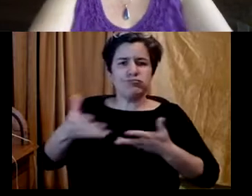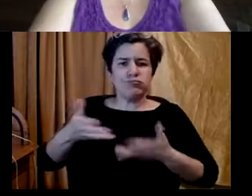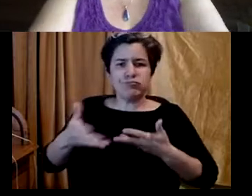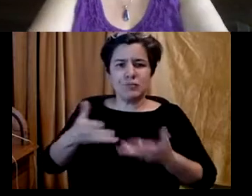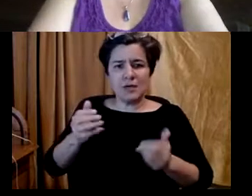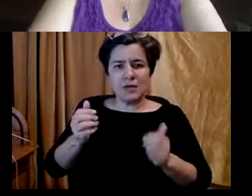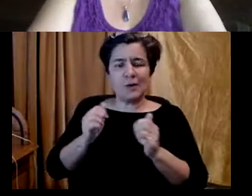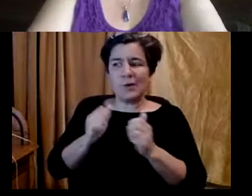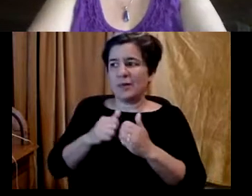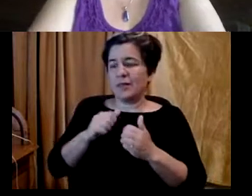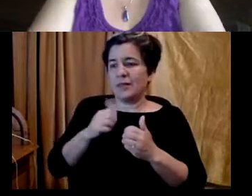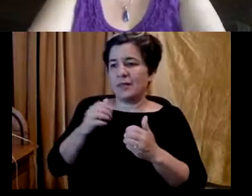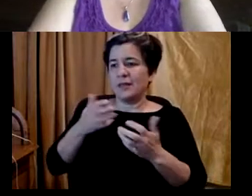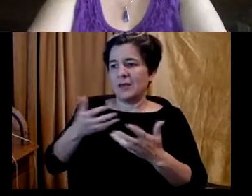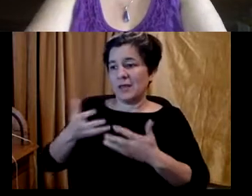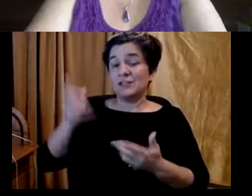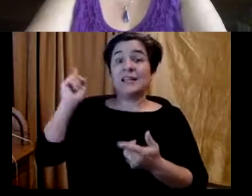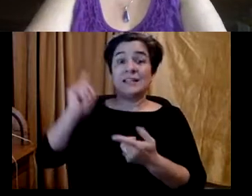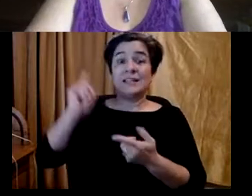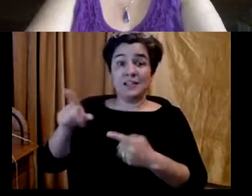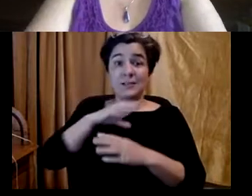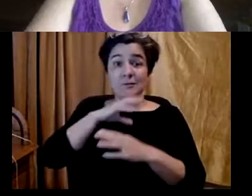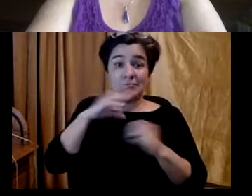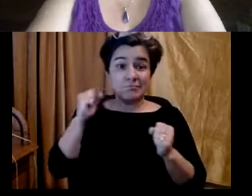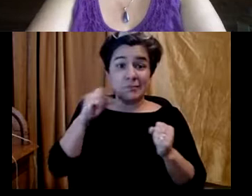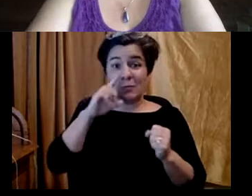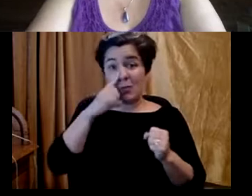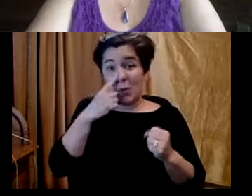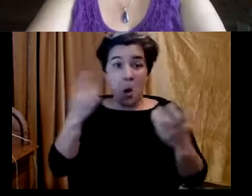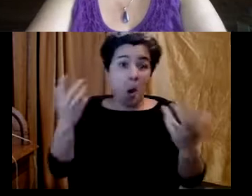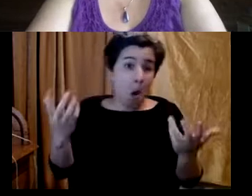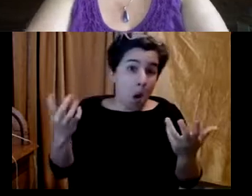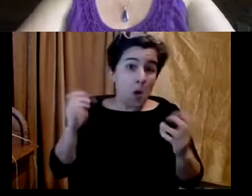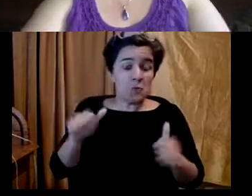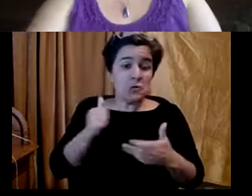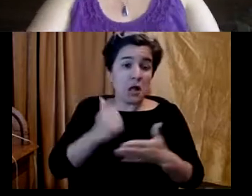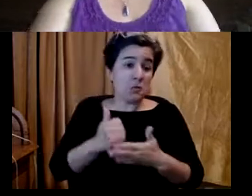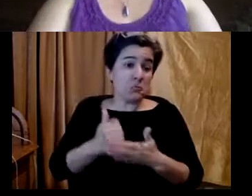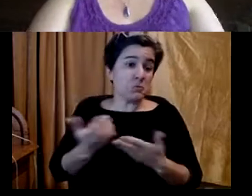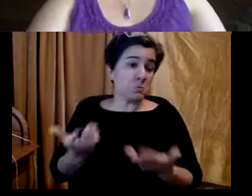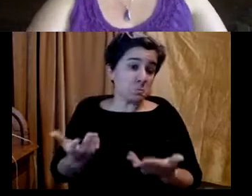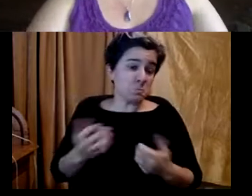the interaction until he gets to that point, that could help.